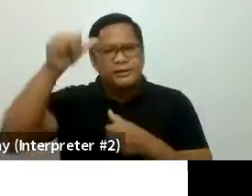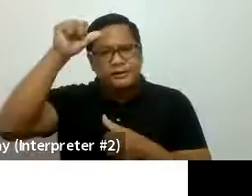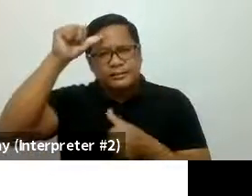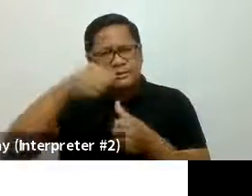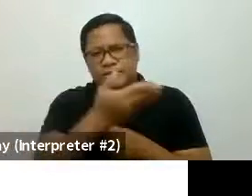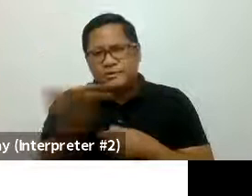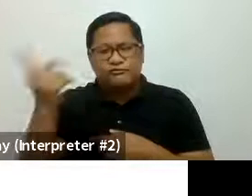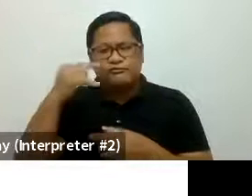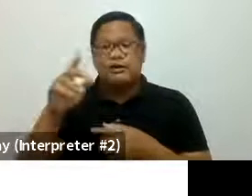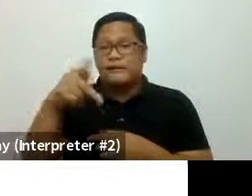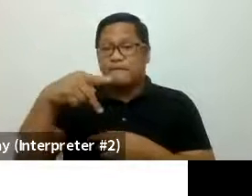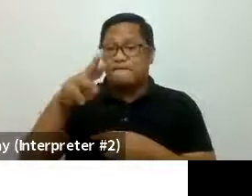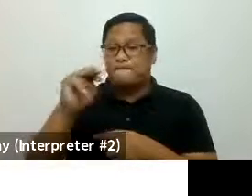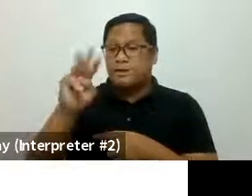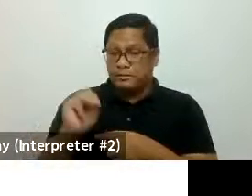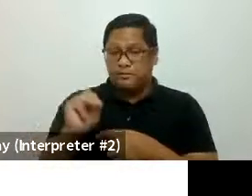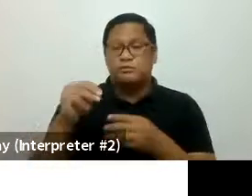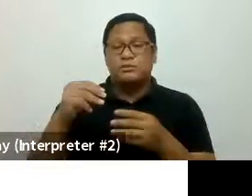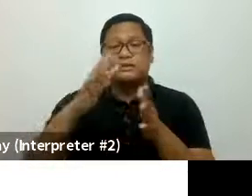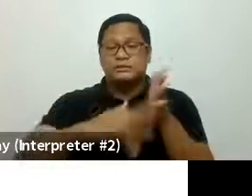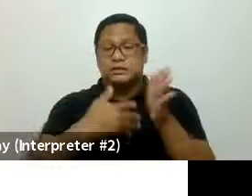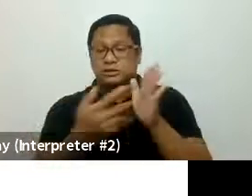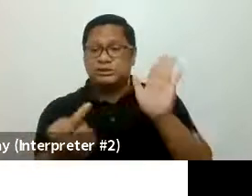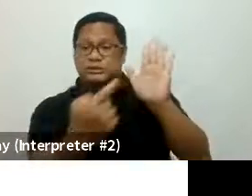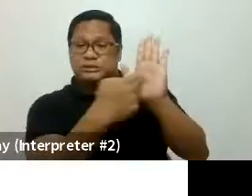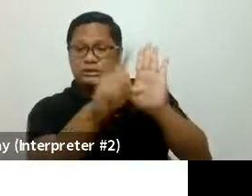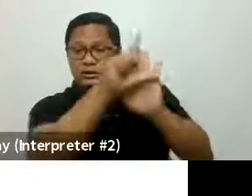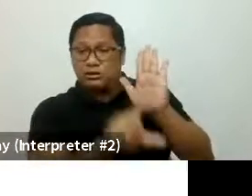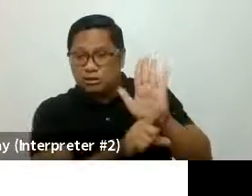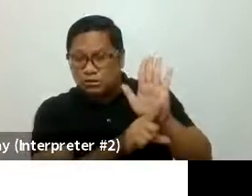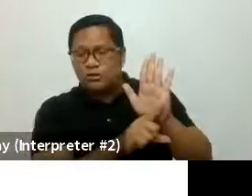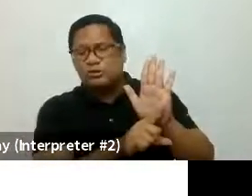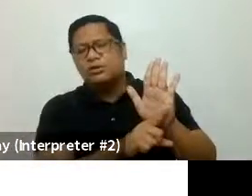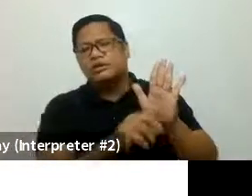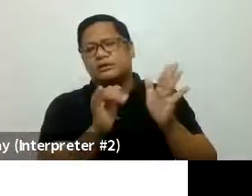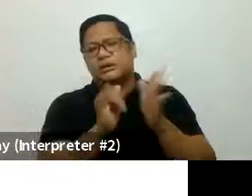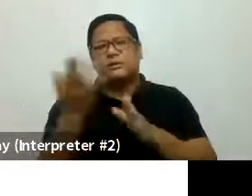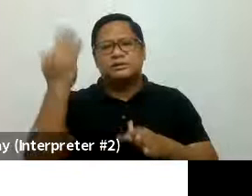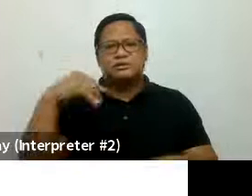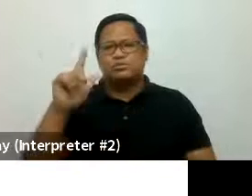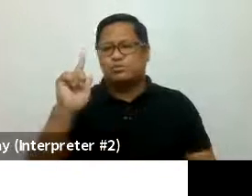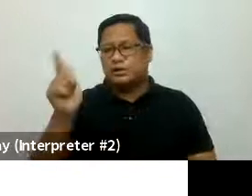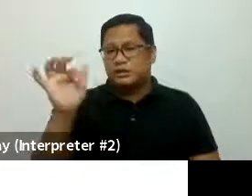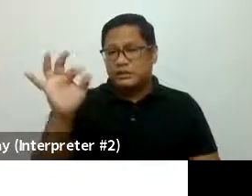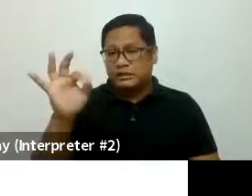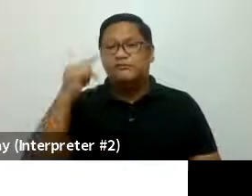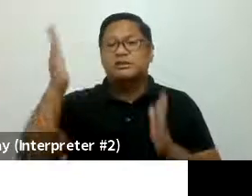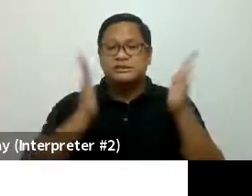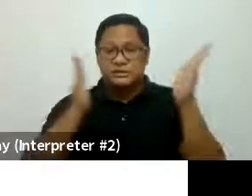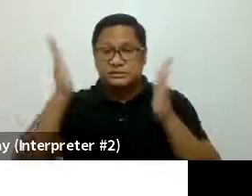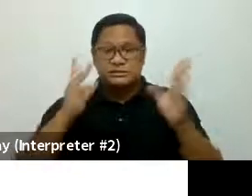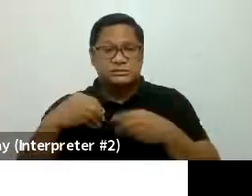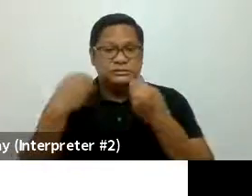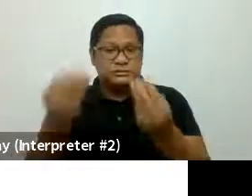premium schedule as provided again in the law, and this was out in 2019. For the service coverage, we